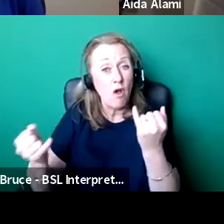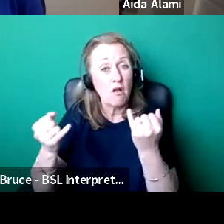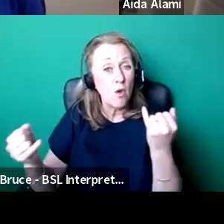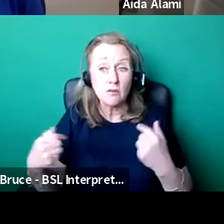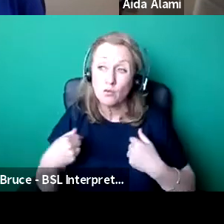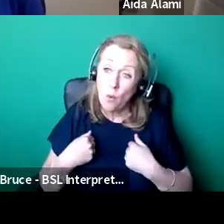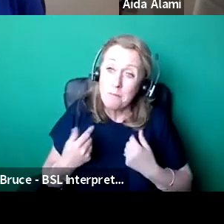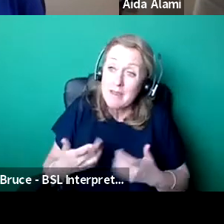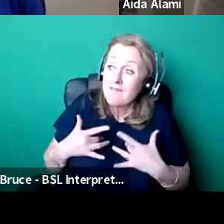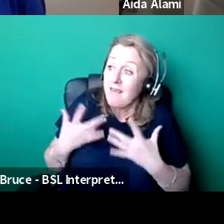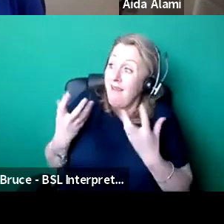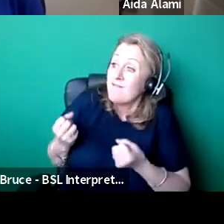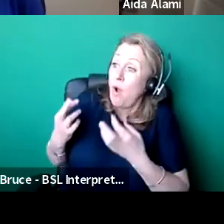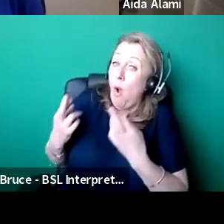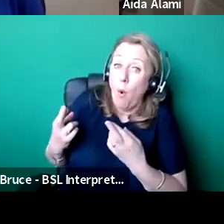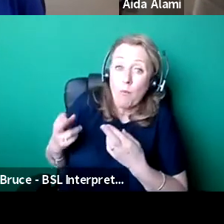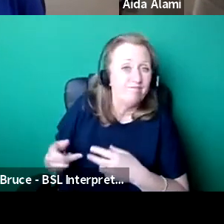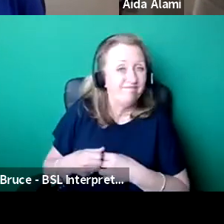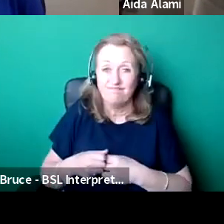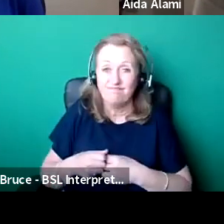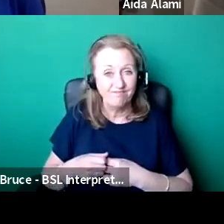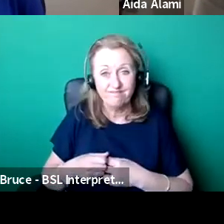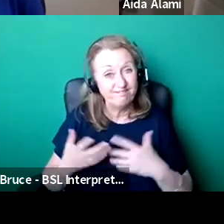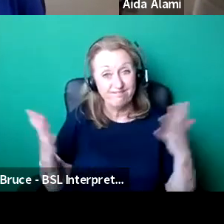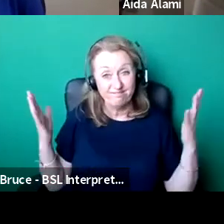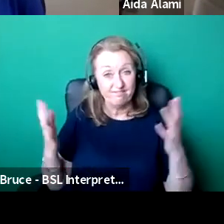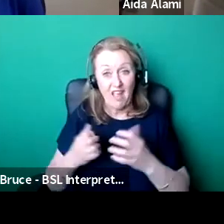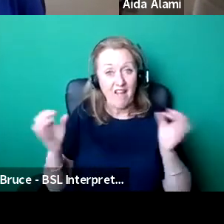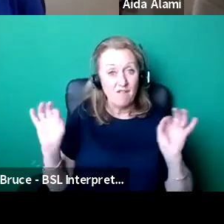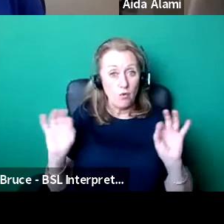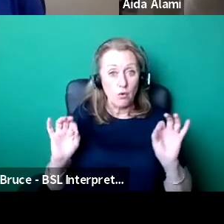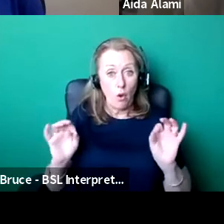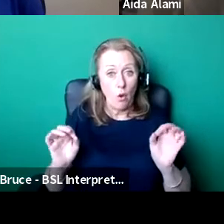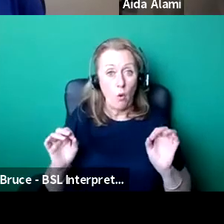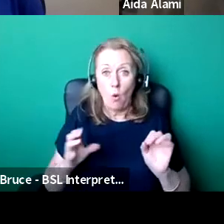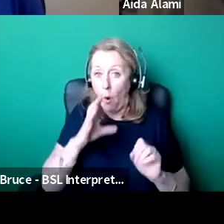hopeful? Honestly, no. Just the short answer to be.